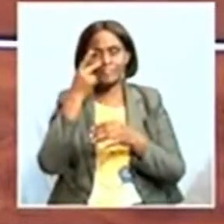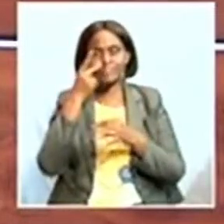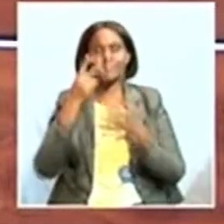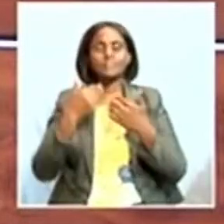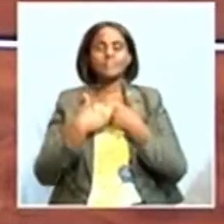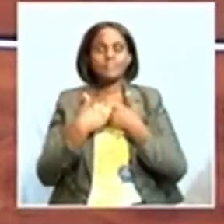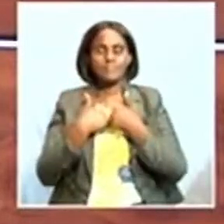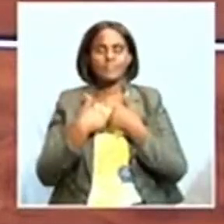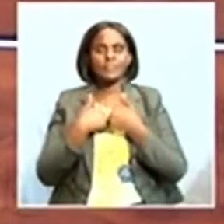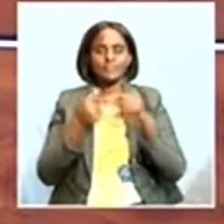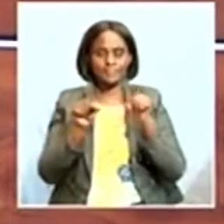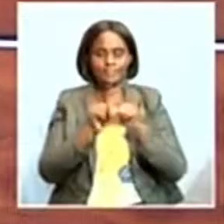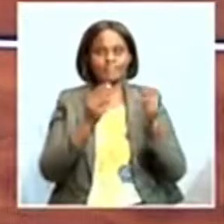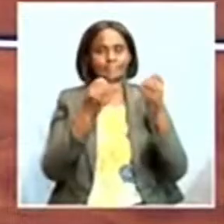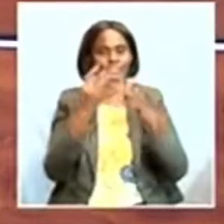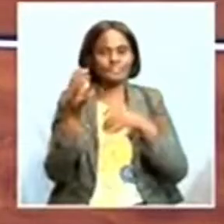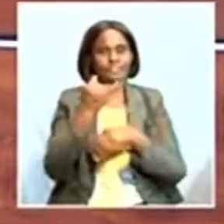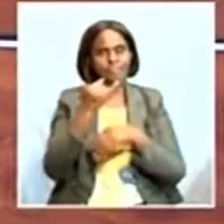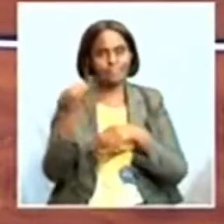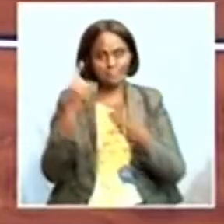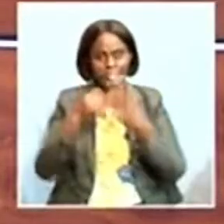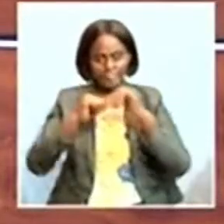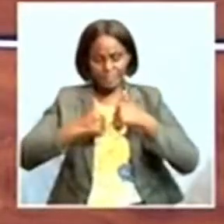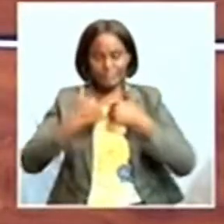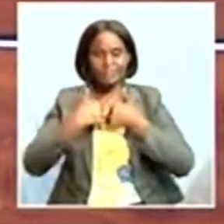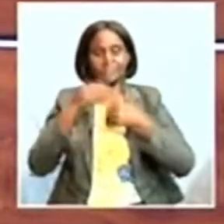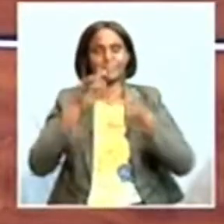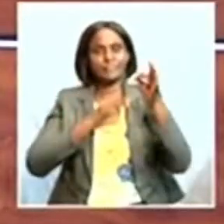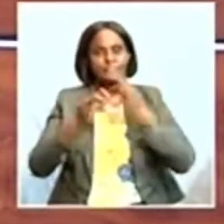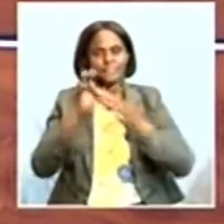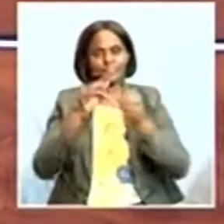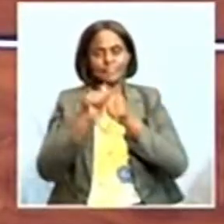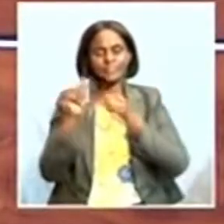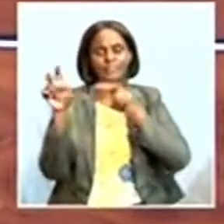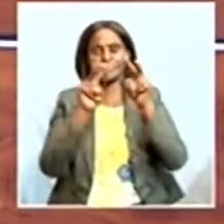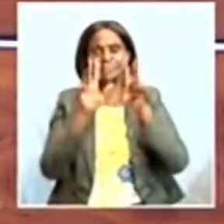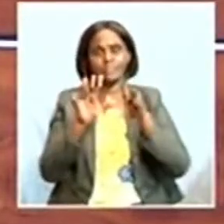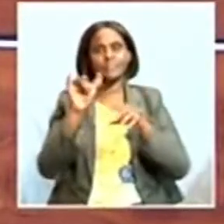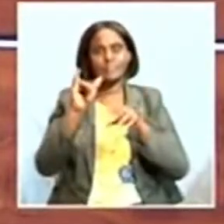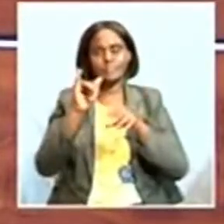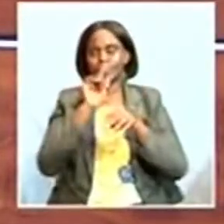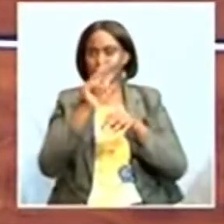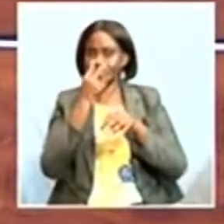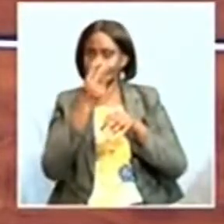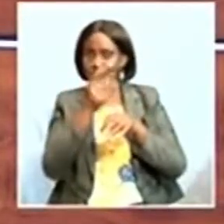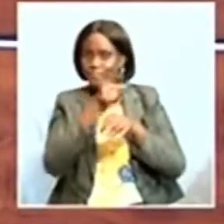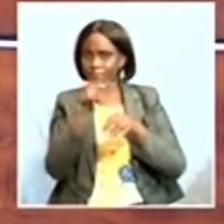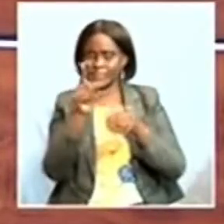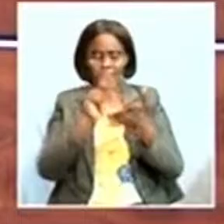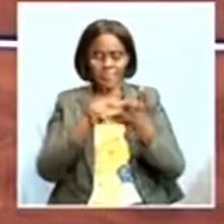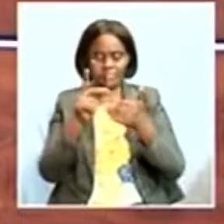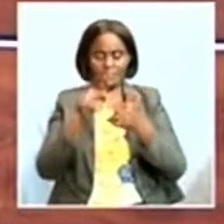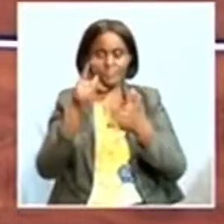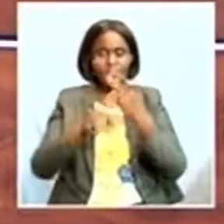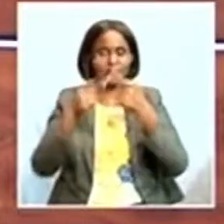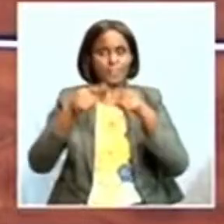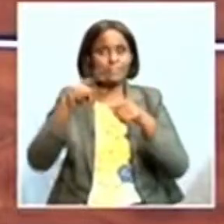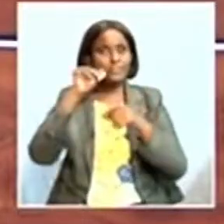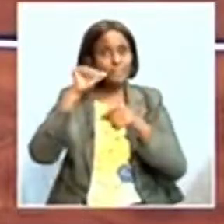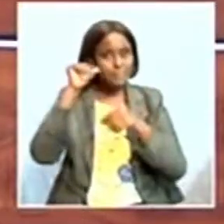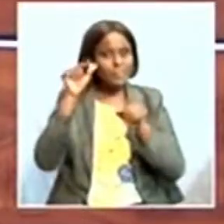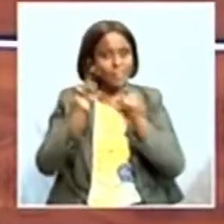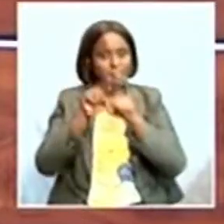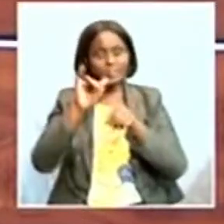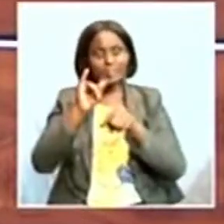have a number of issues that we have to share with viewers. Of course, looking at business that took place on the floor of the House yesterday, and